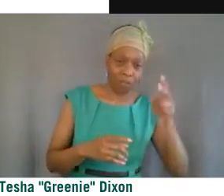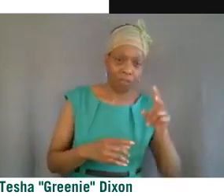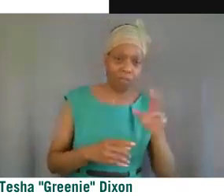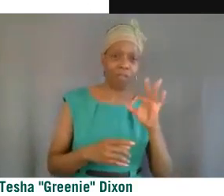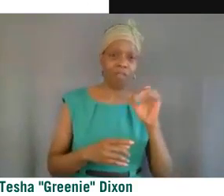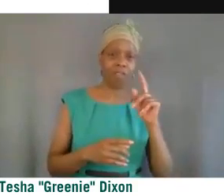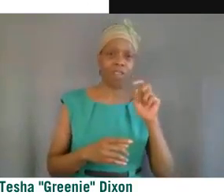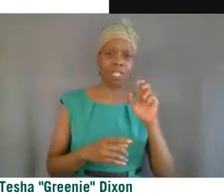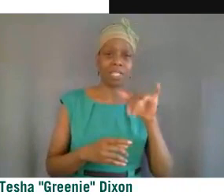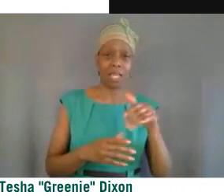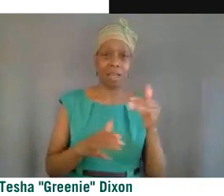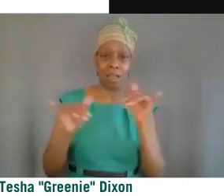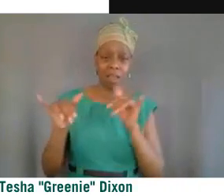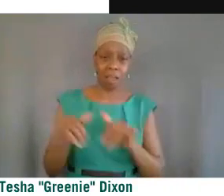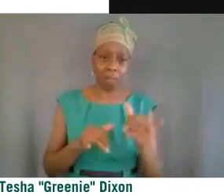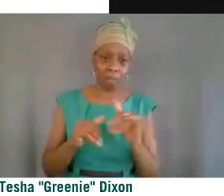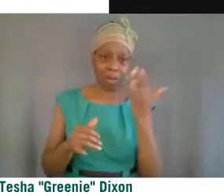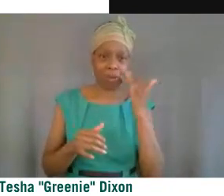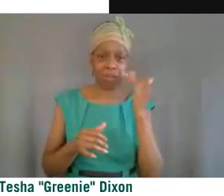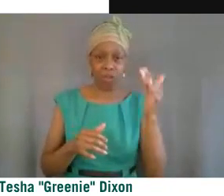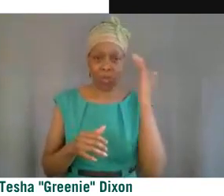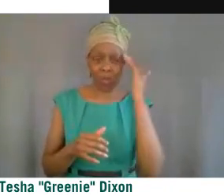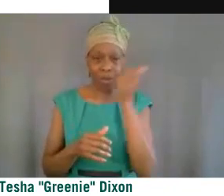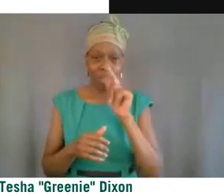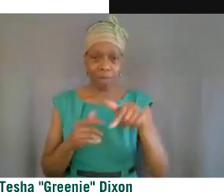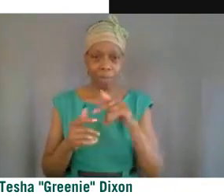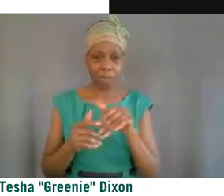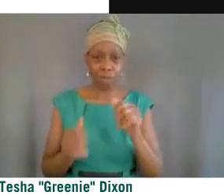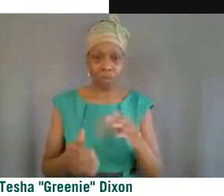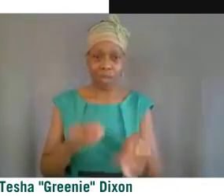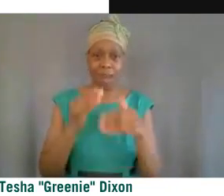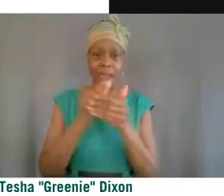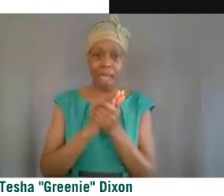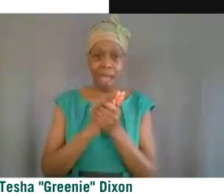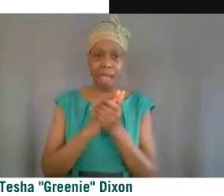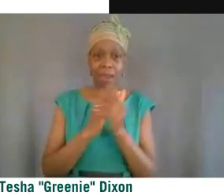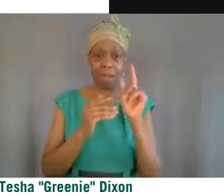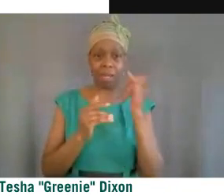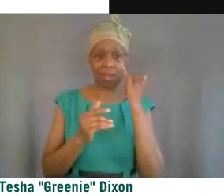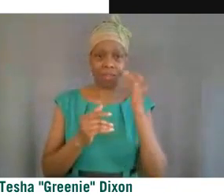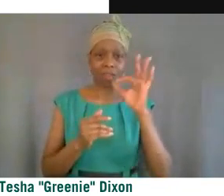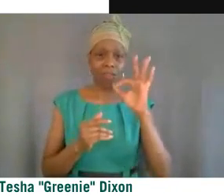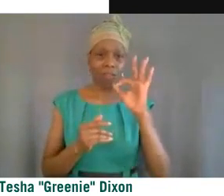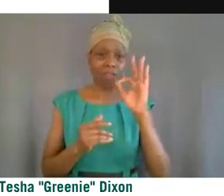common. And I don't know whether you have anything to add to that.